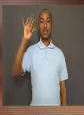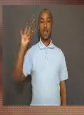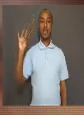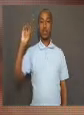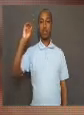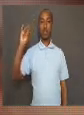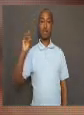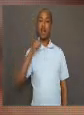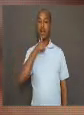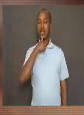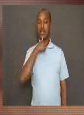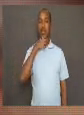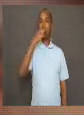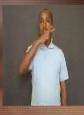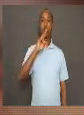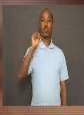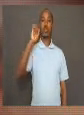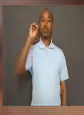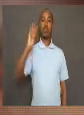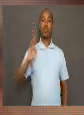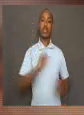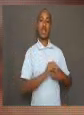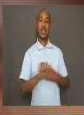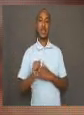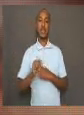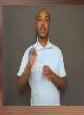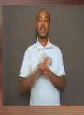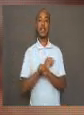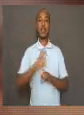Sulfuric acid is the leading industrial chemical.